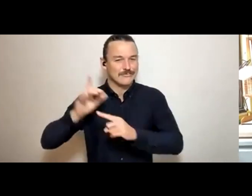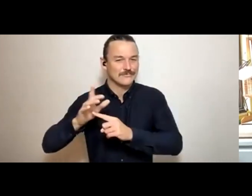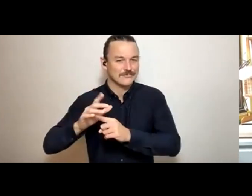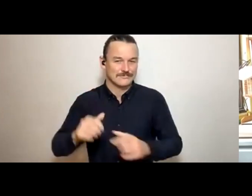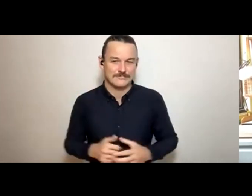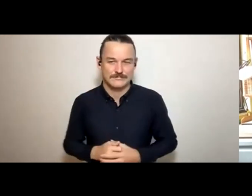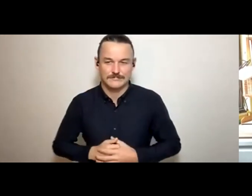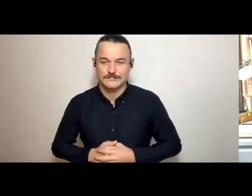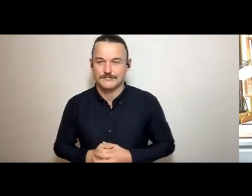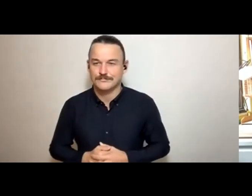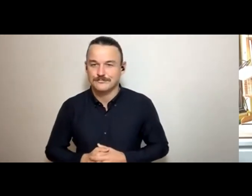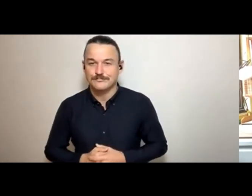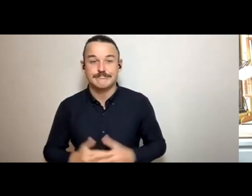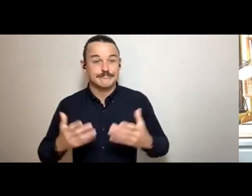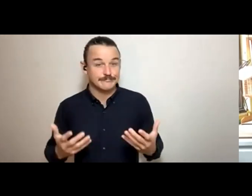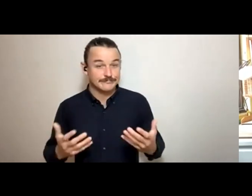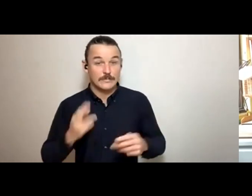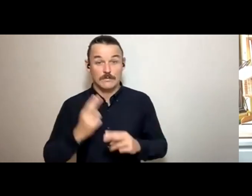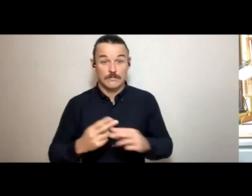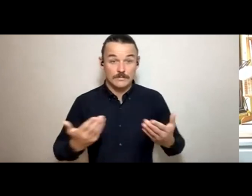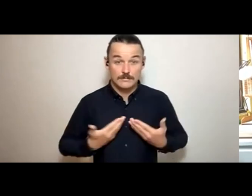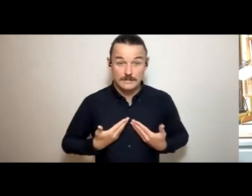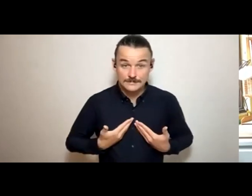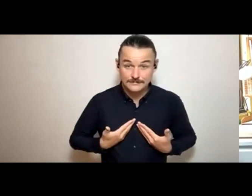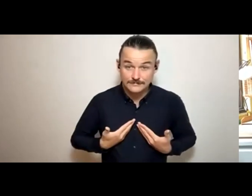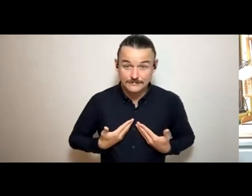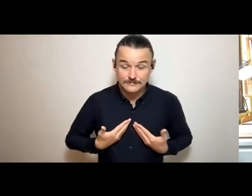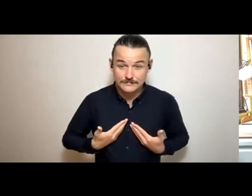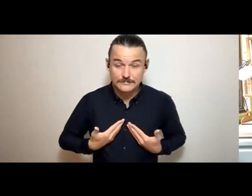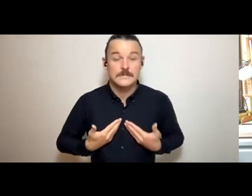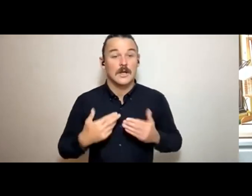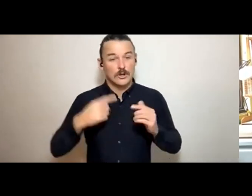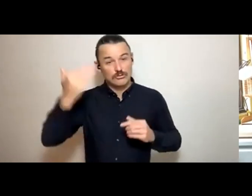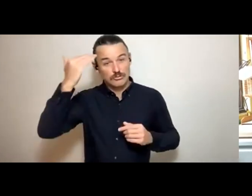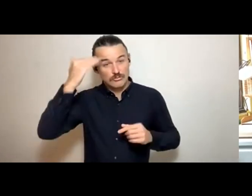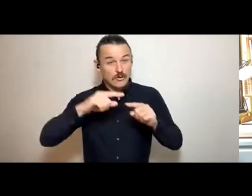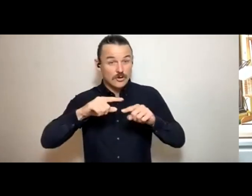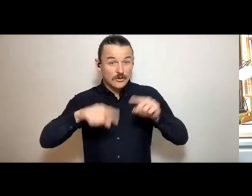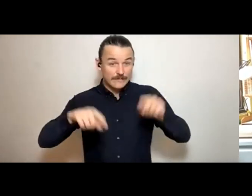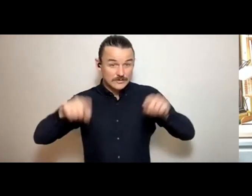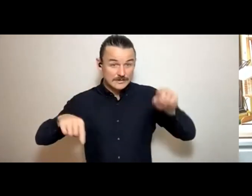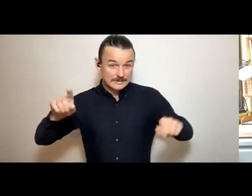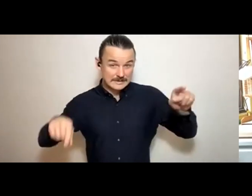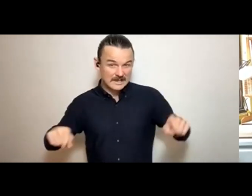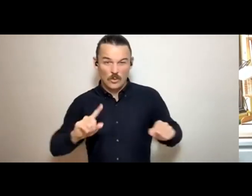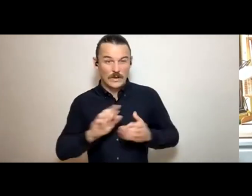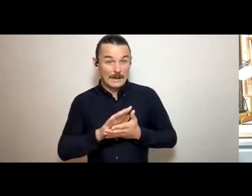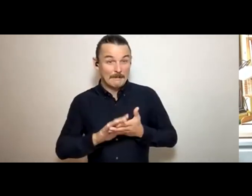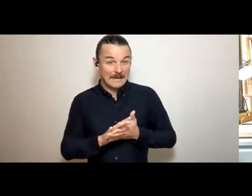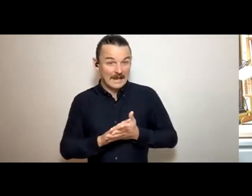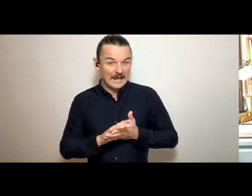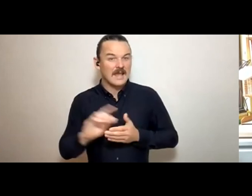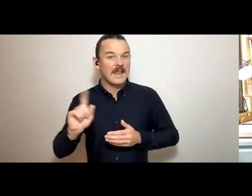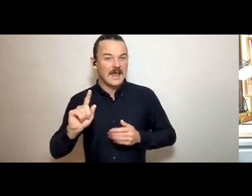So for me, the thing about neurodiversity, by the way, is that the meaning has evolved and not, and not necessarily